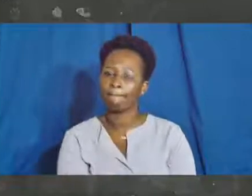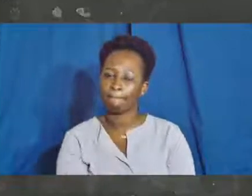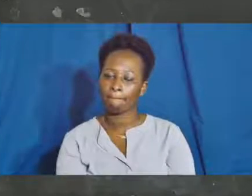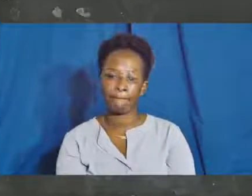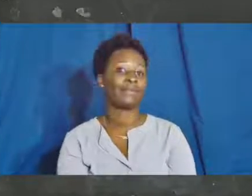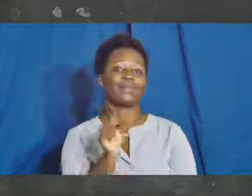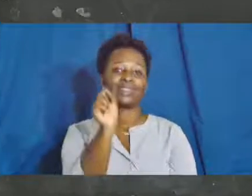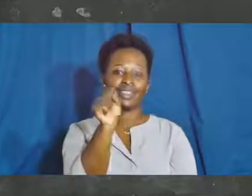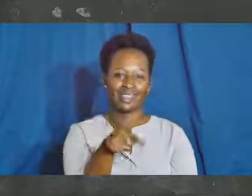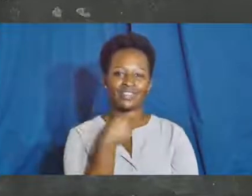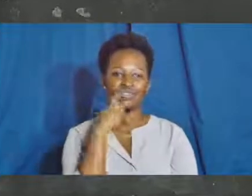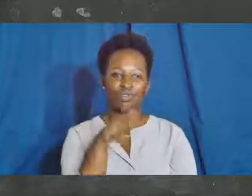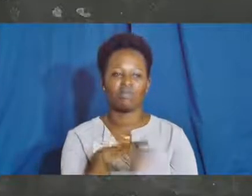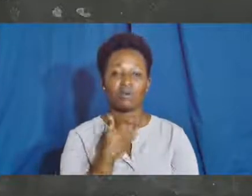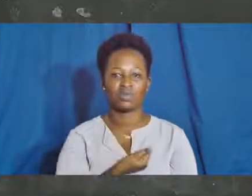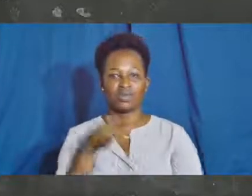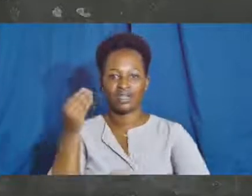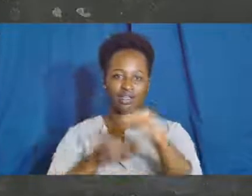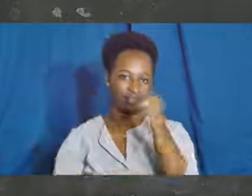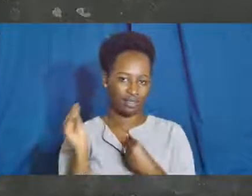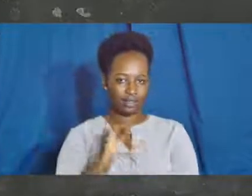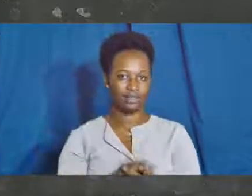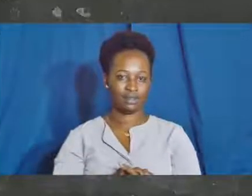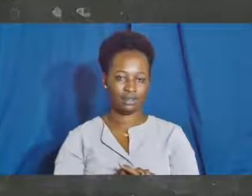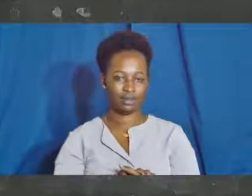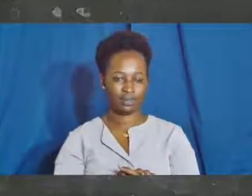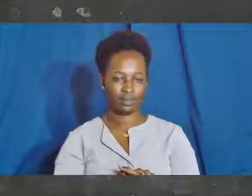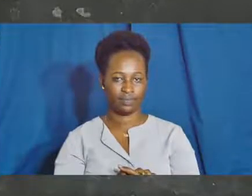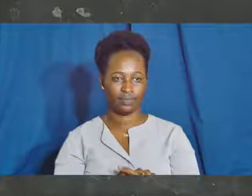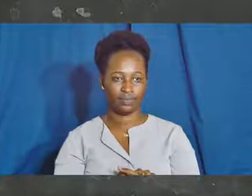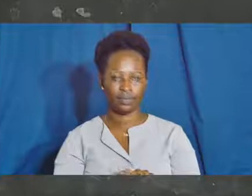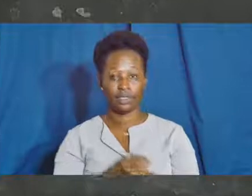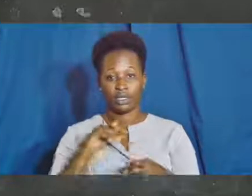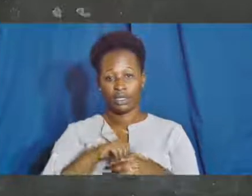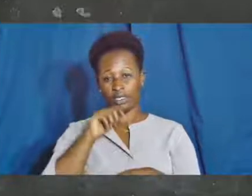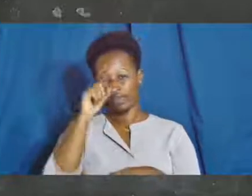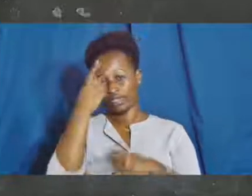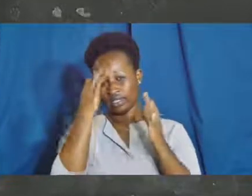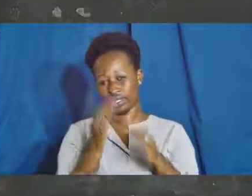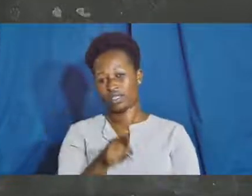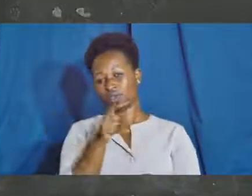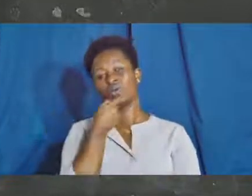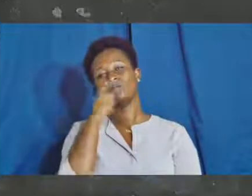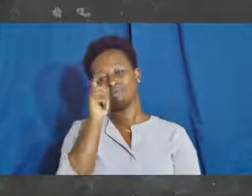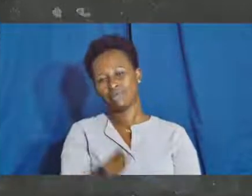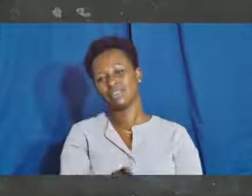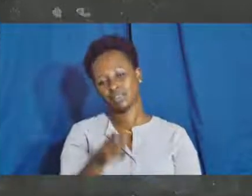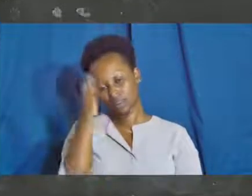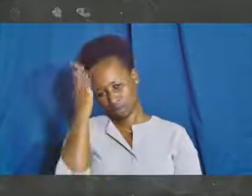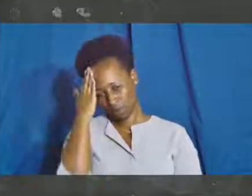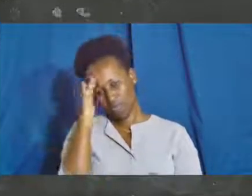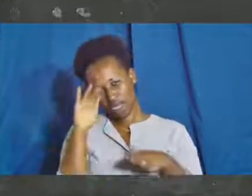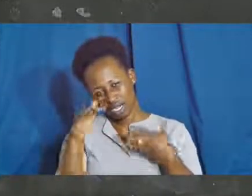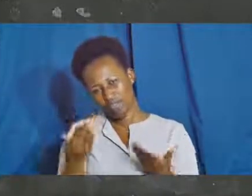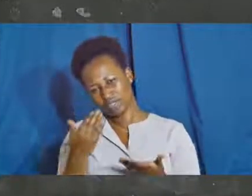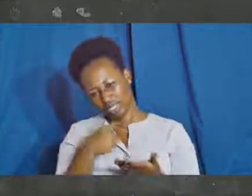Yes, you are supposed to have sales. Yeah, good. So in the first thing, you must know, how much have I gotten from the goods